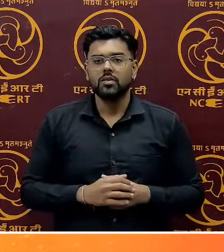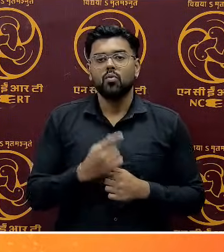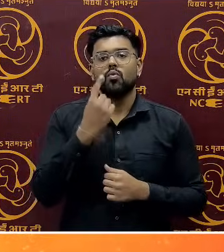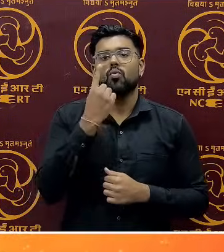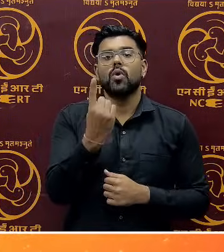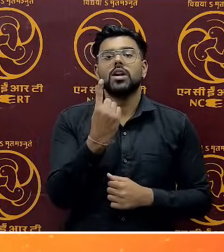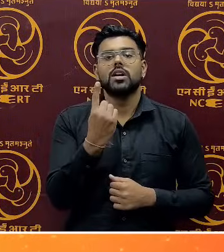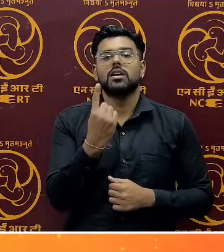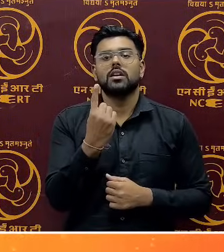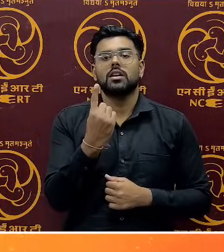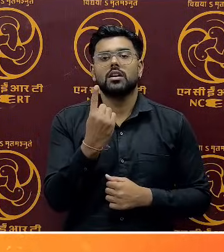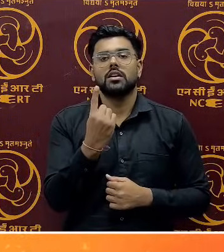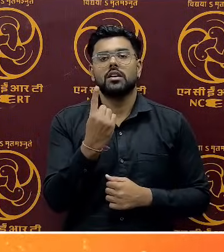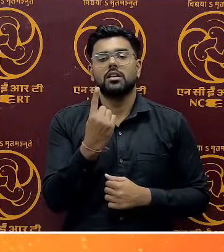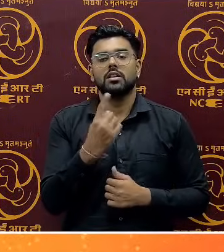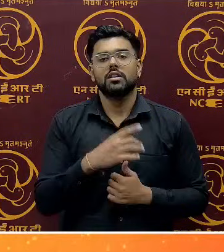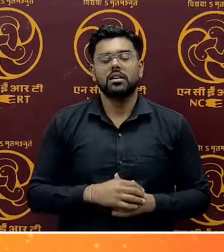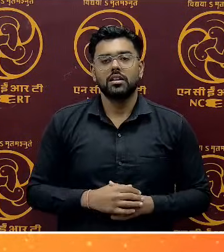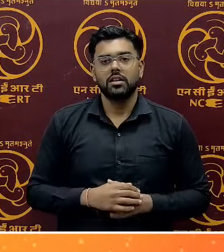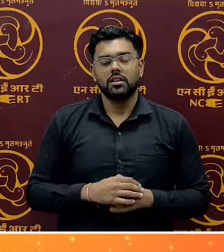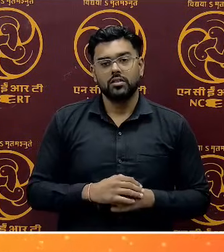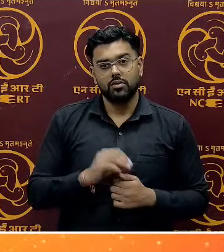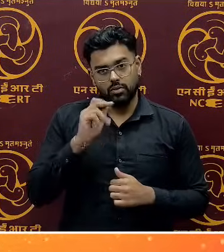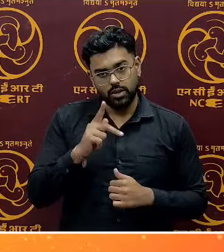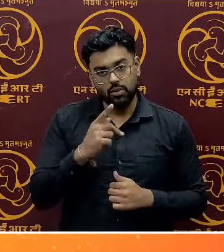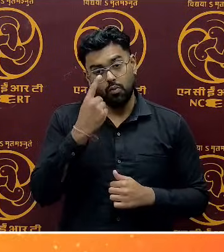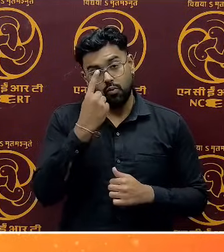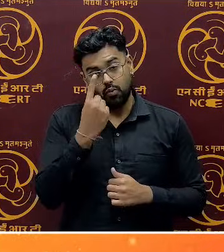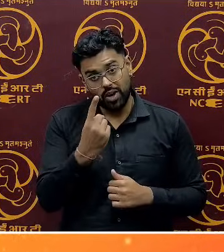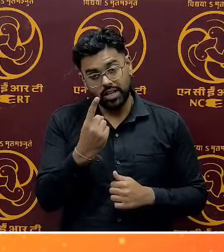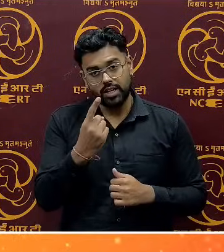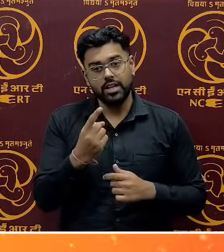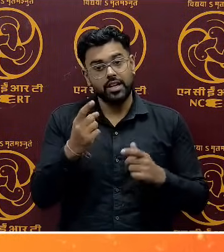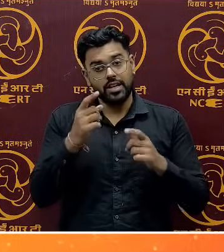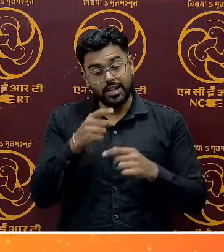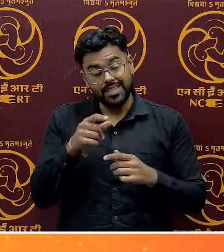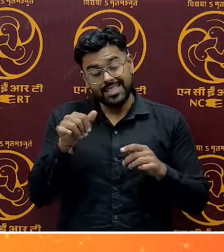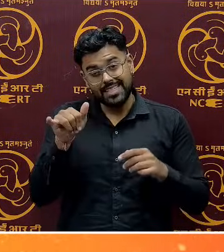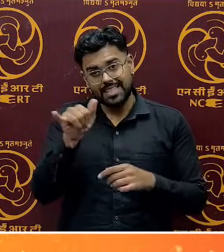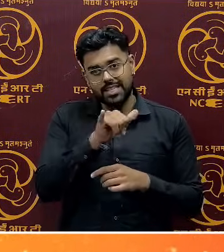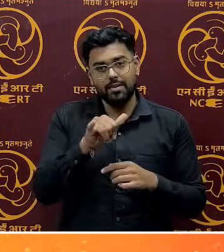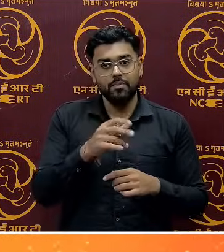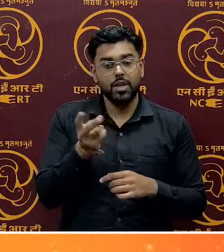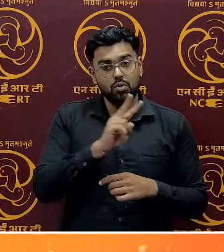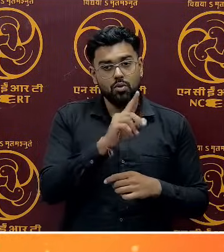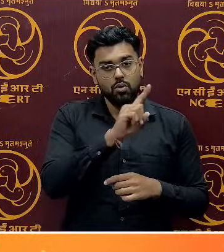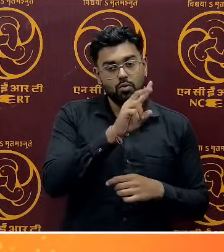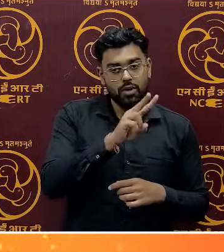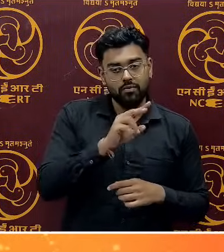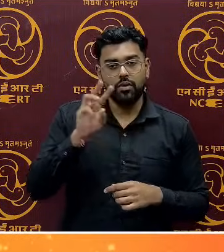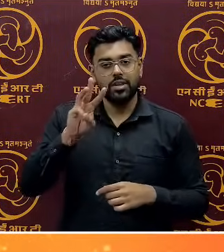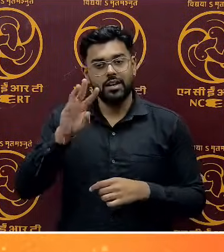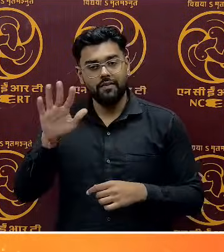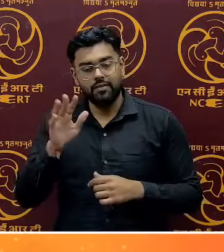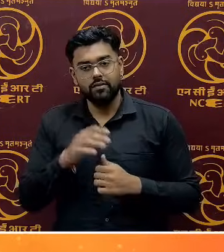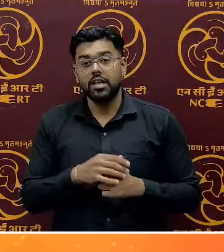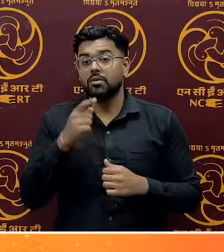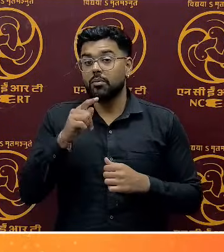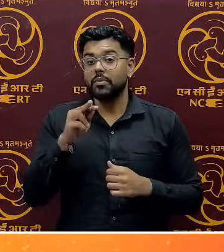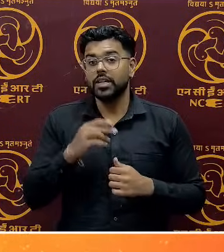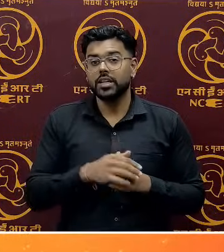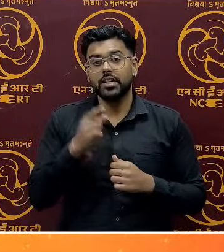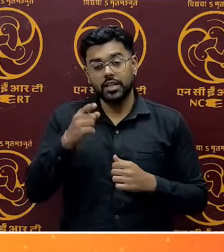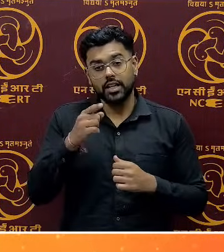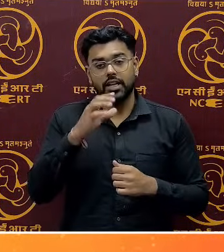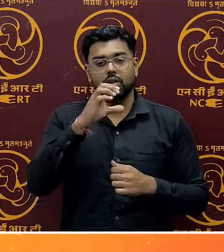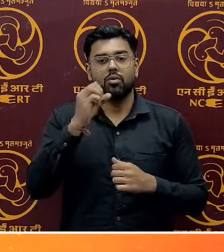1 is common, right? So, 1 is a common factor of 12 and 35. So, they are